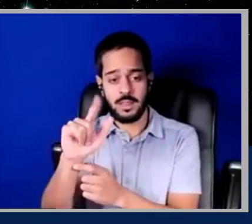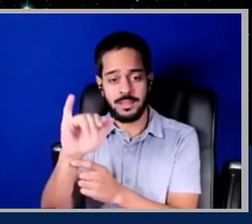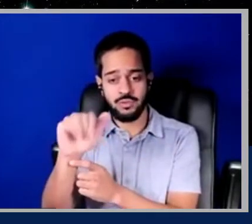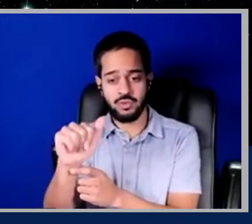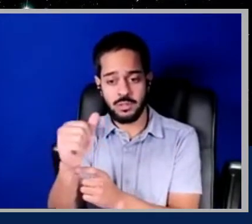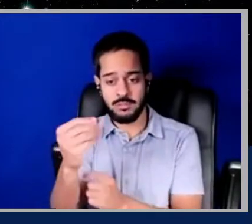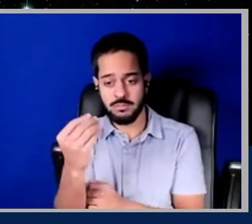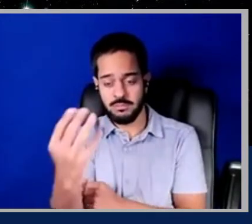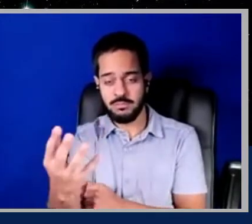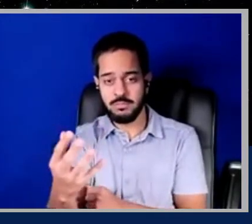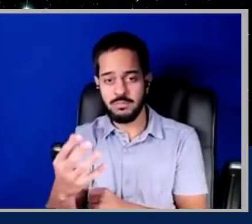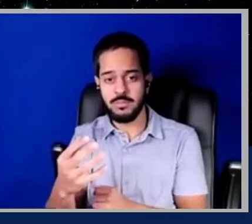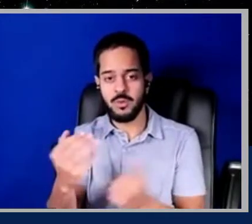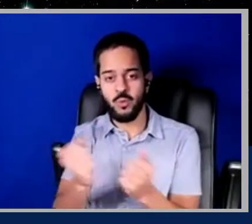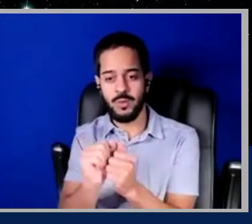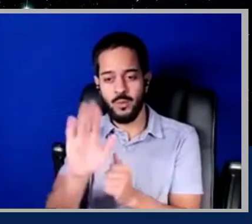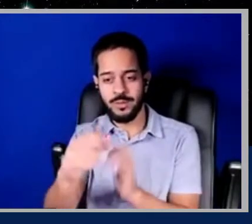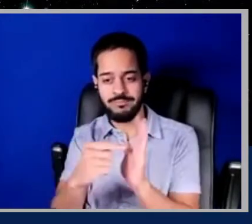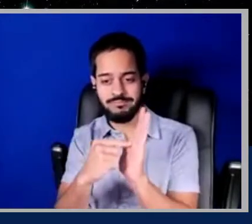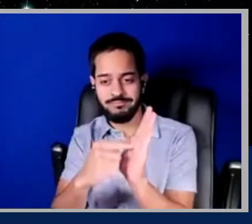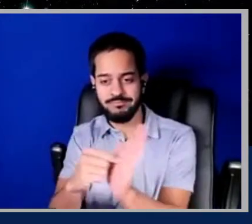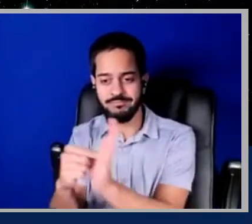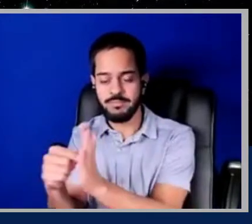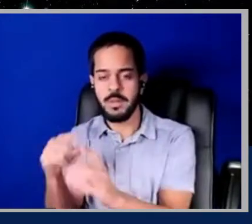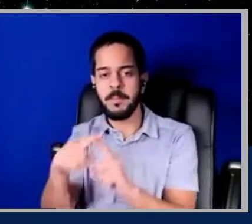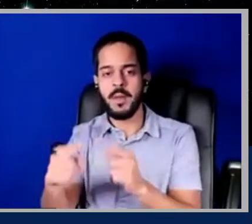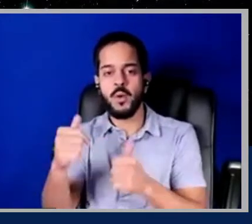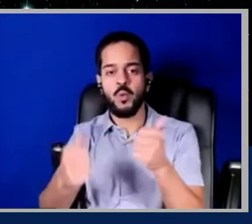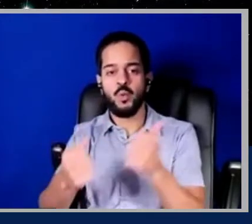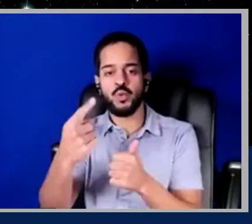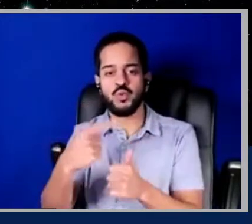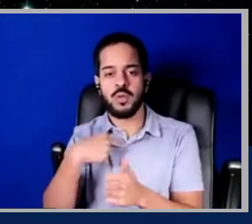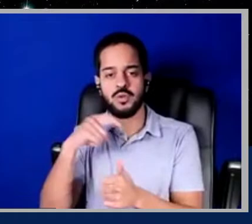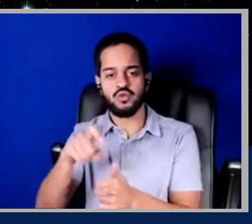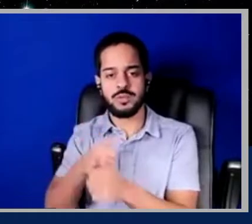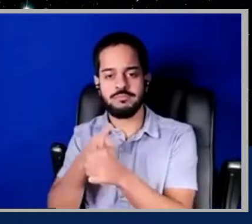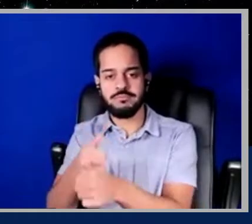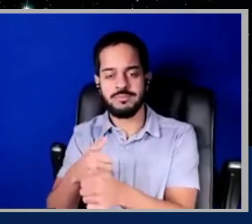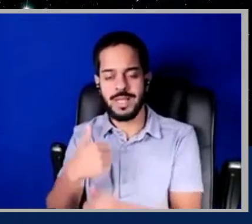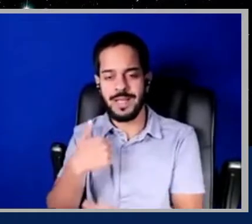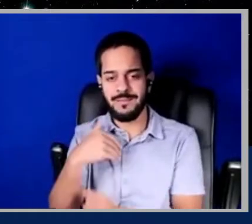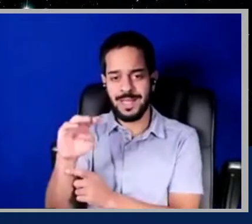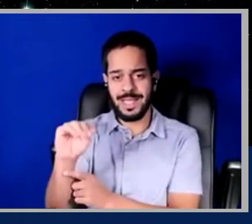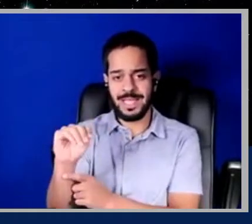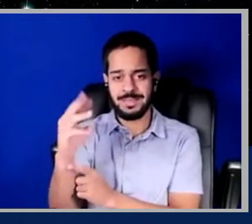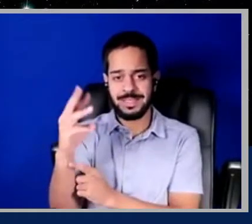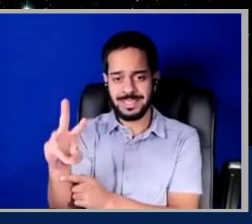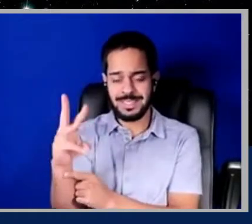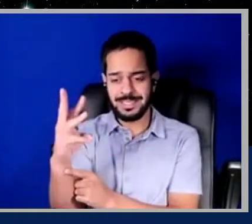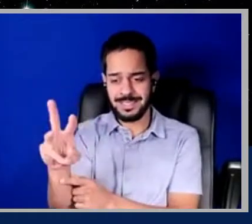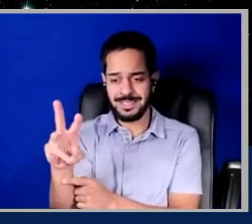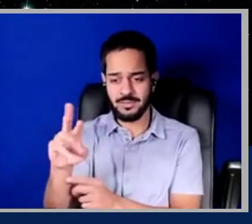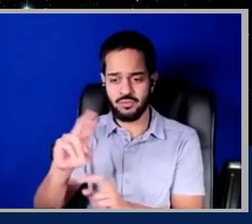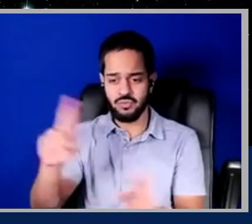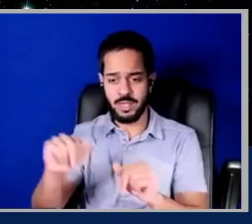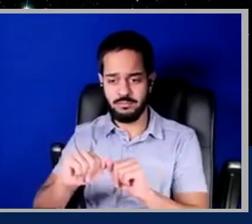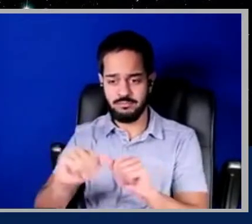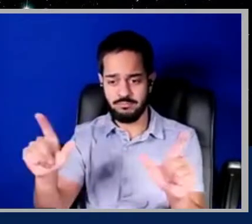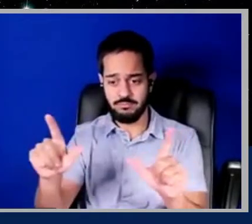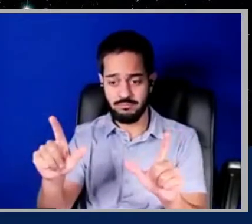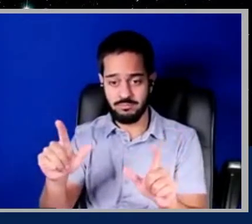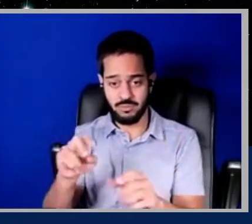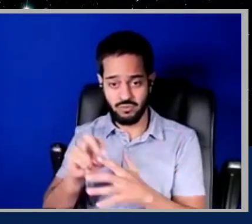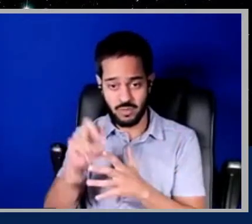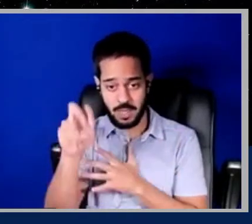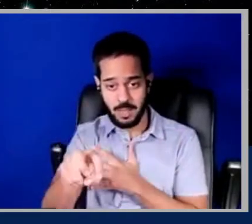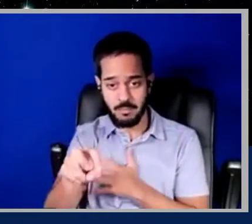different ways you're demonstrating things. But which one should I play? I've got M16. Just hop to that one. Or we've